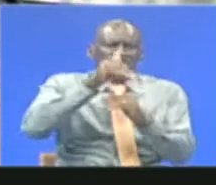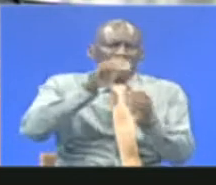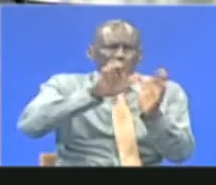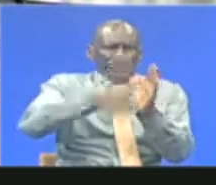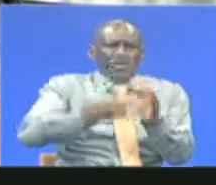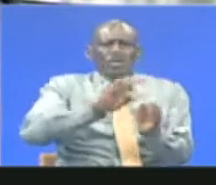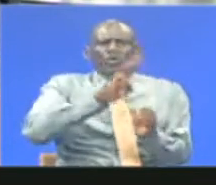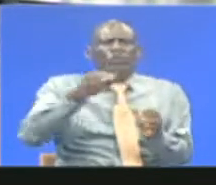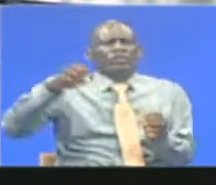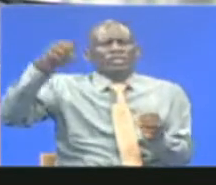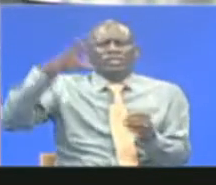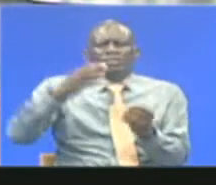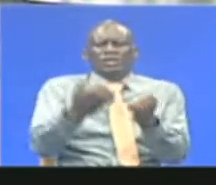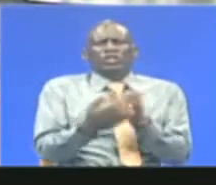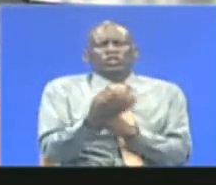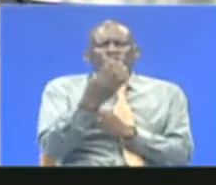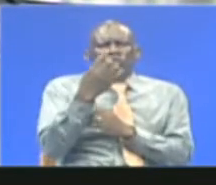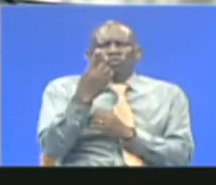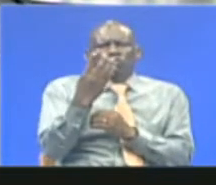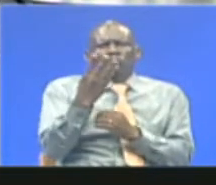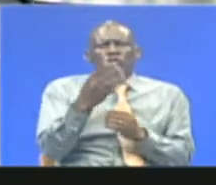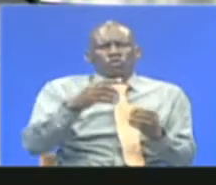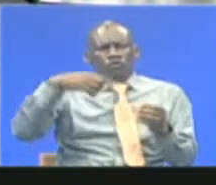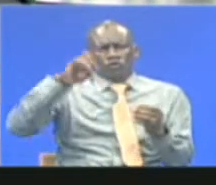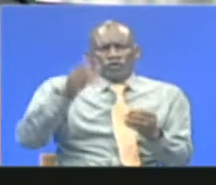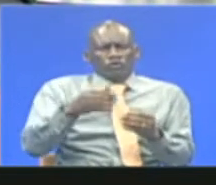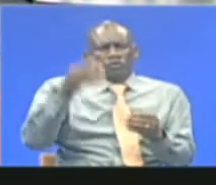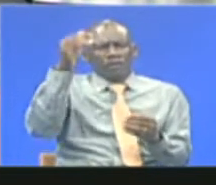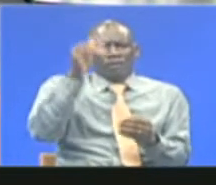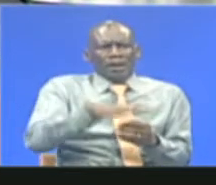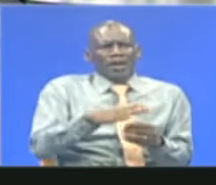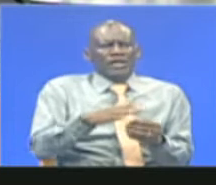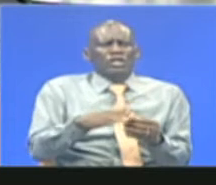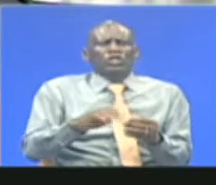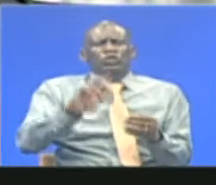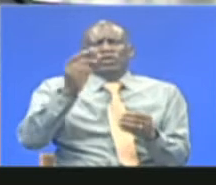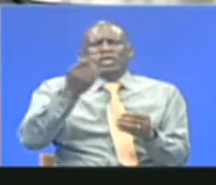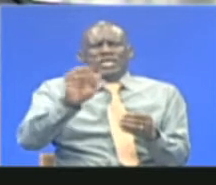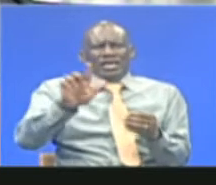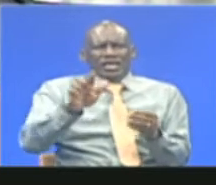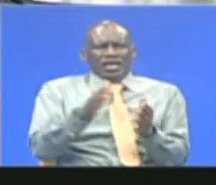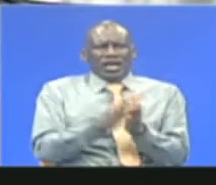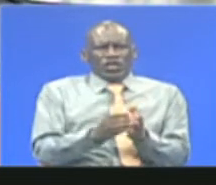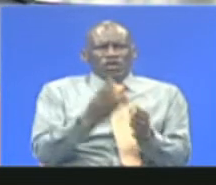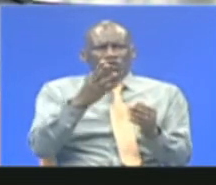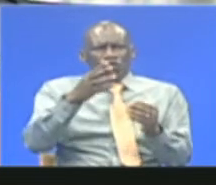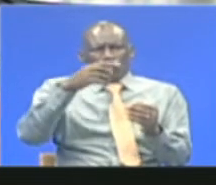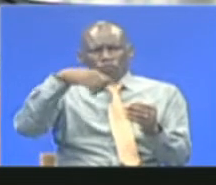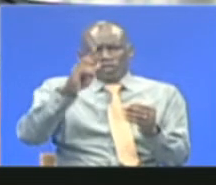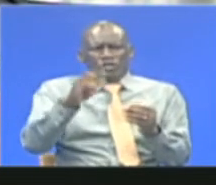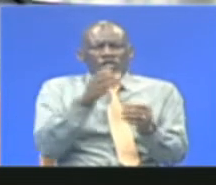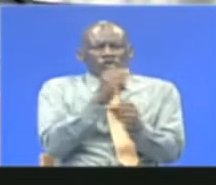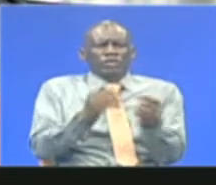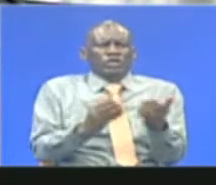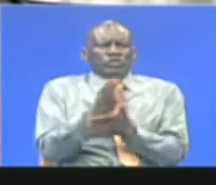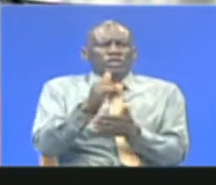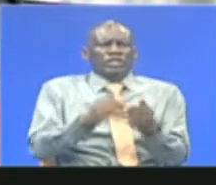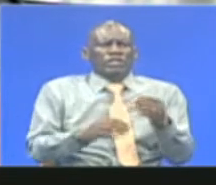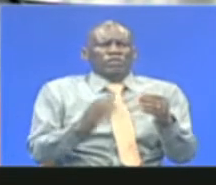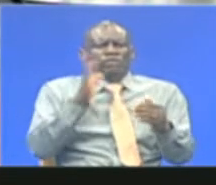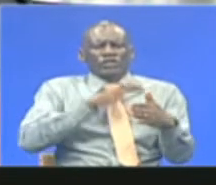Western Stima needed just 4 wins to secure their return to the Kenyan Premier League and 4 wins under draw to confirm they will be finishing at the top of the